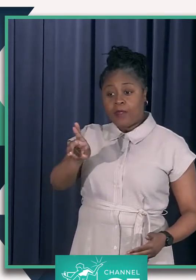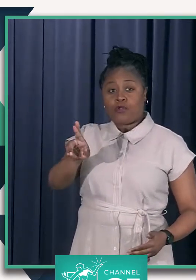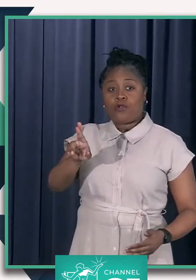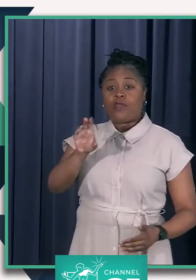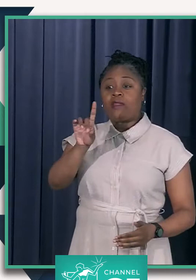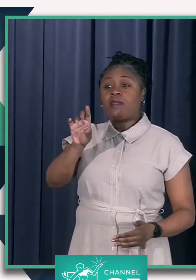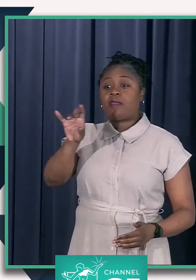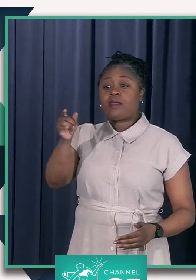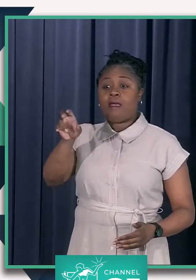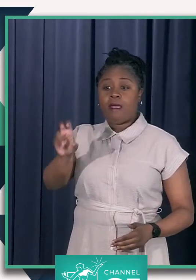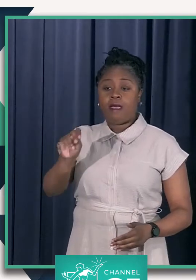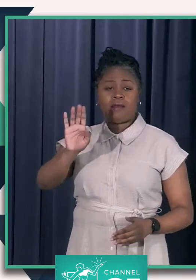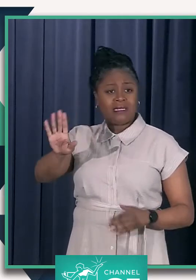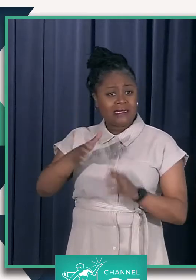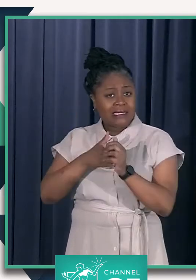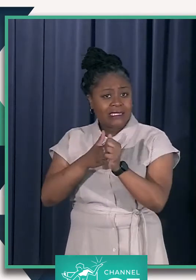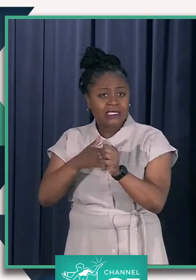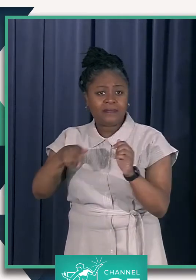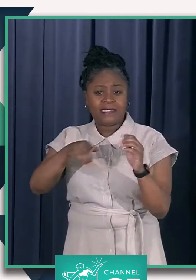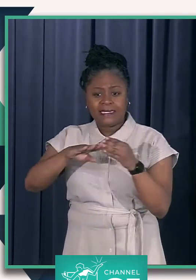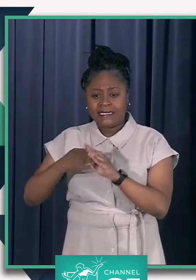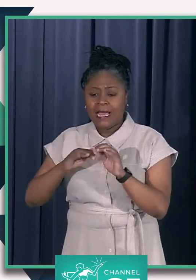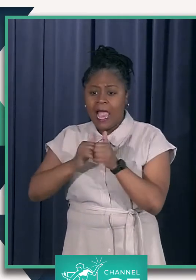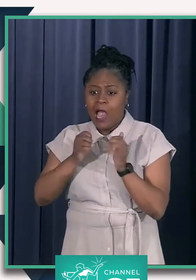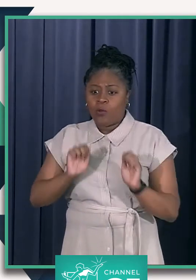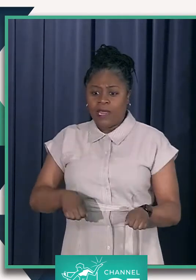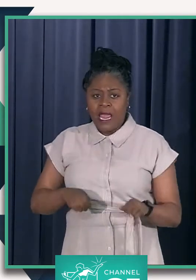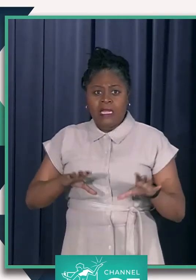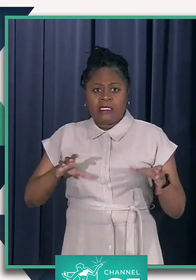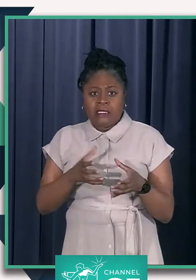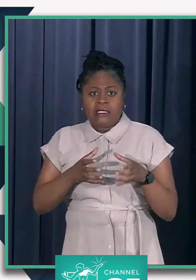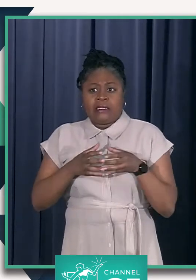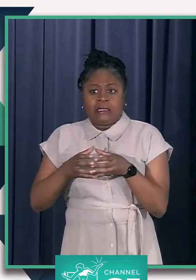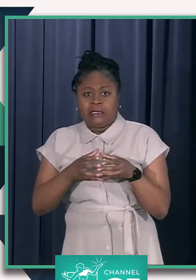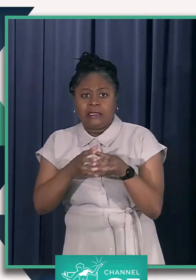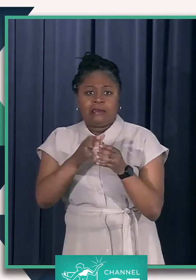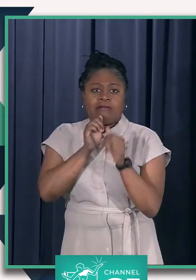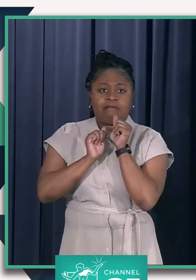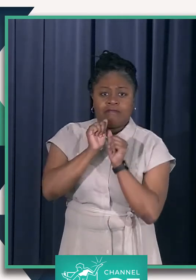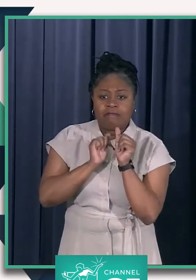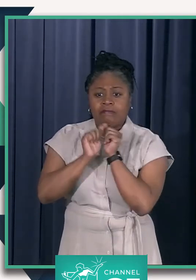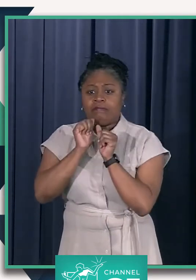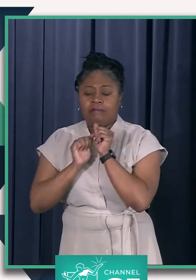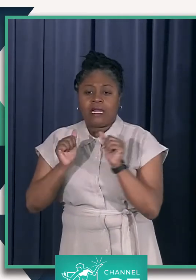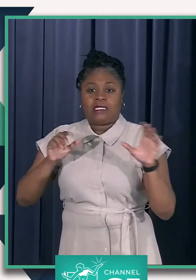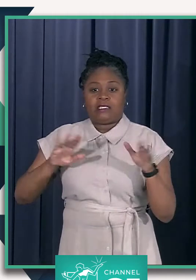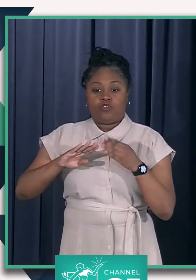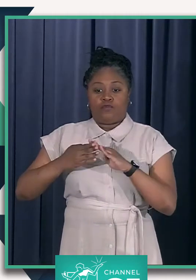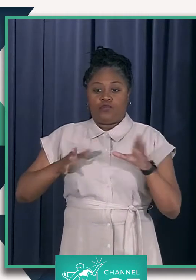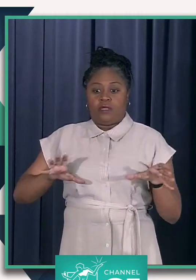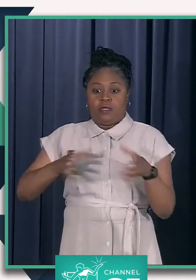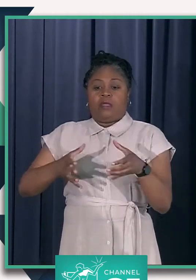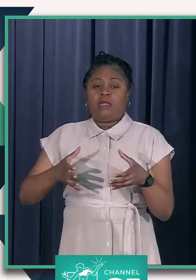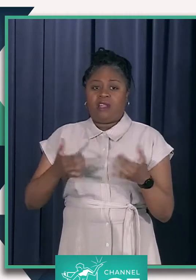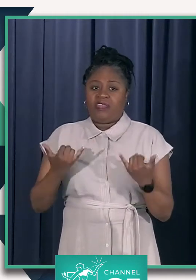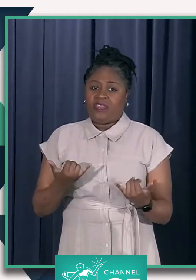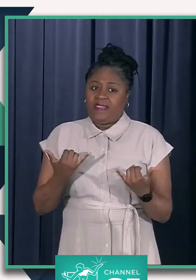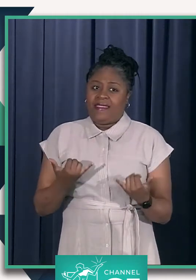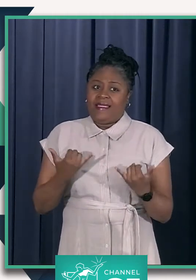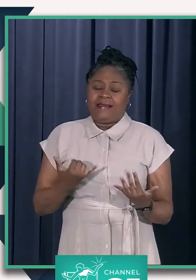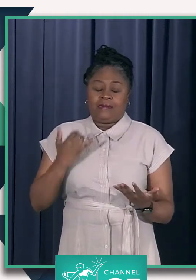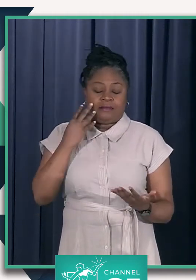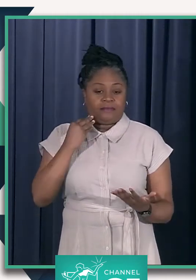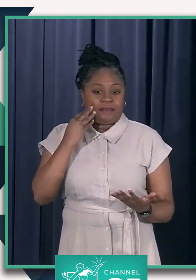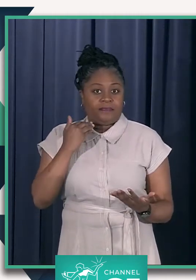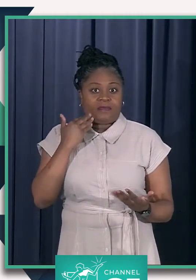city for how we've been able to navigate as a community through these, in many ways, trying times. So thank you